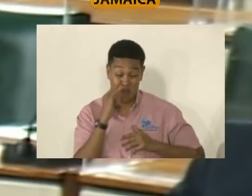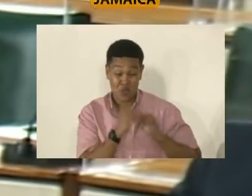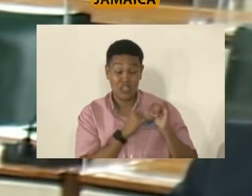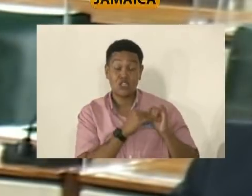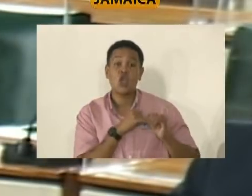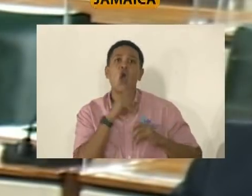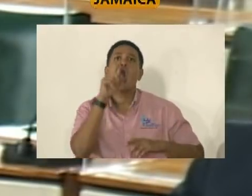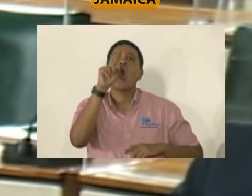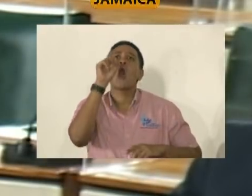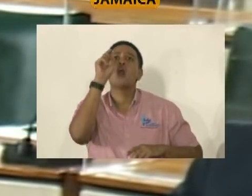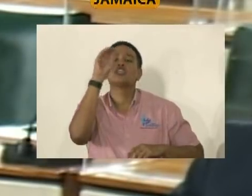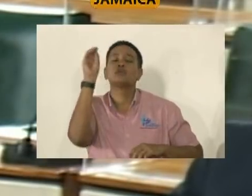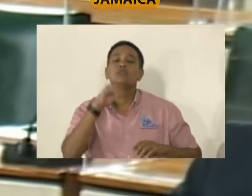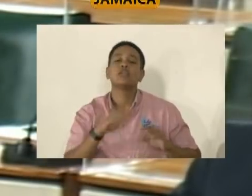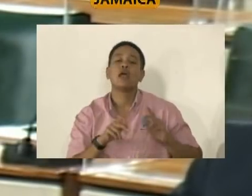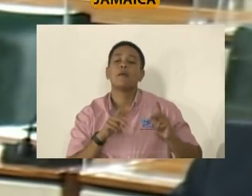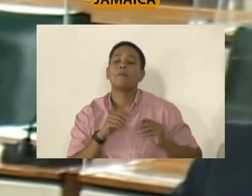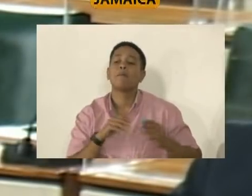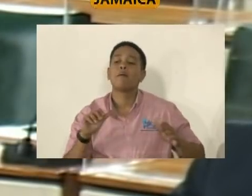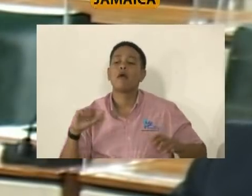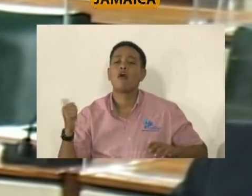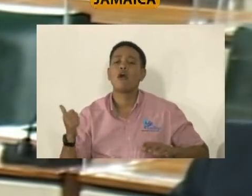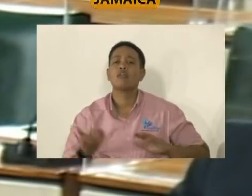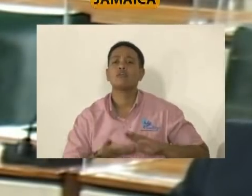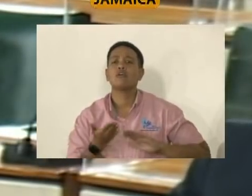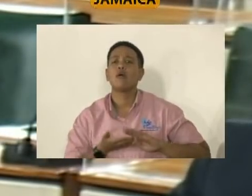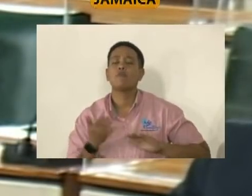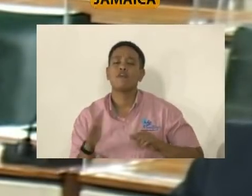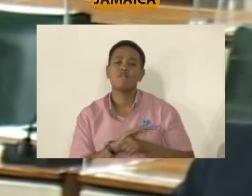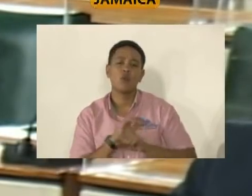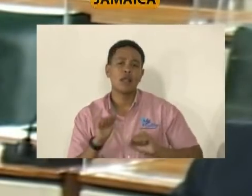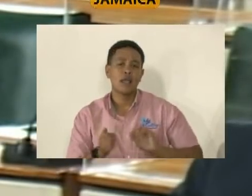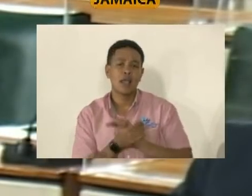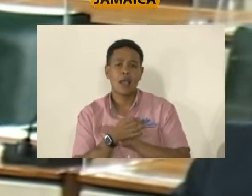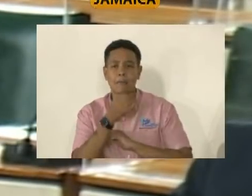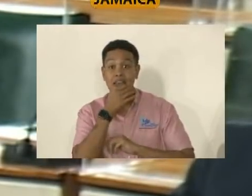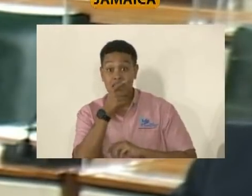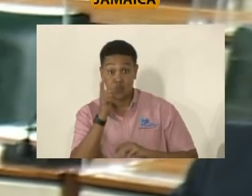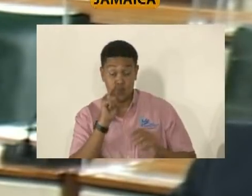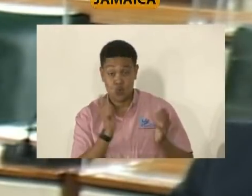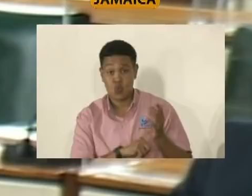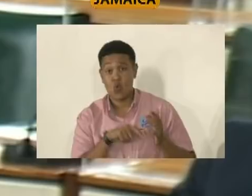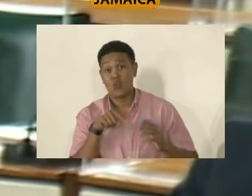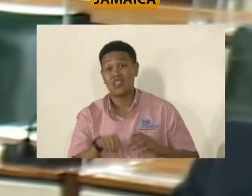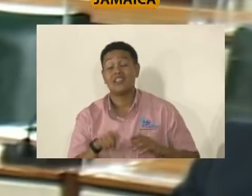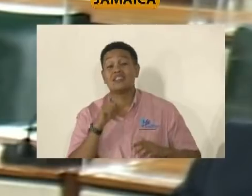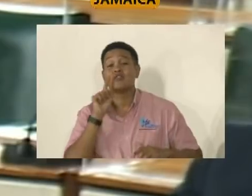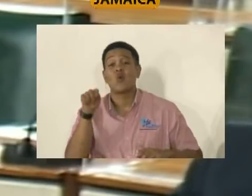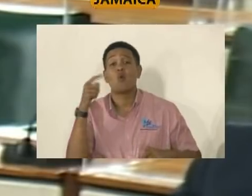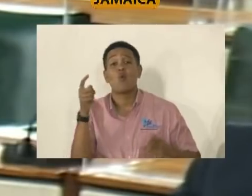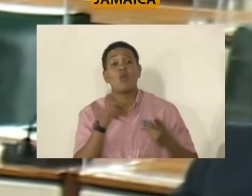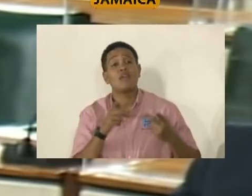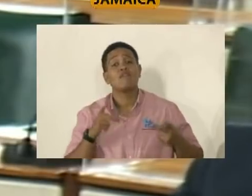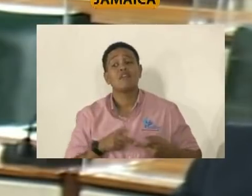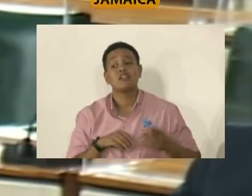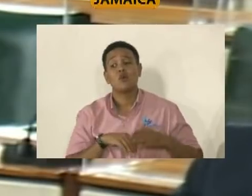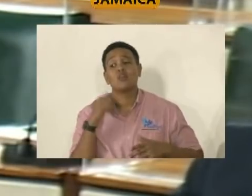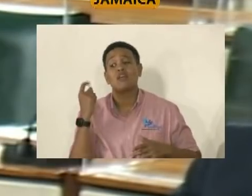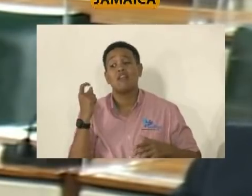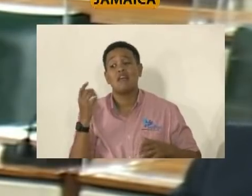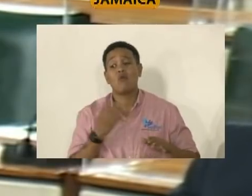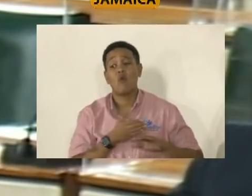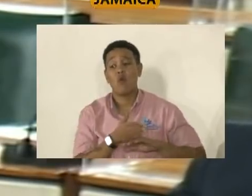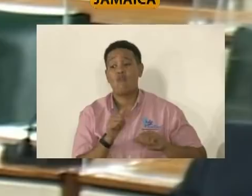while the other normally operates at full capacity. To note, this is the only facility of the 11 which is